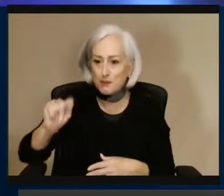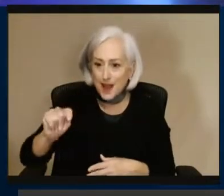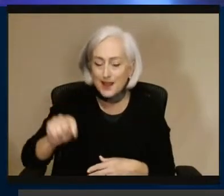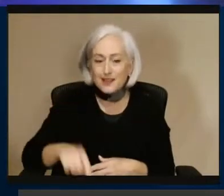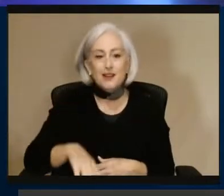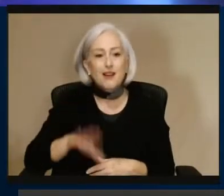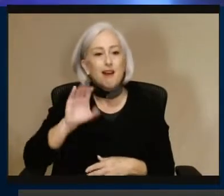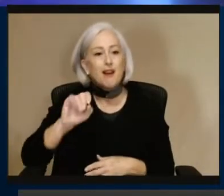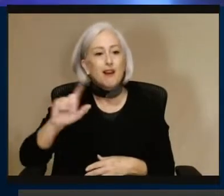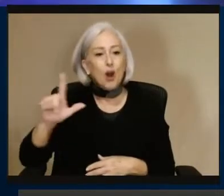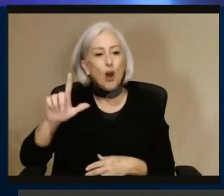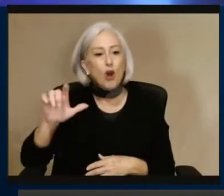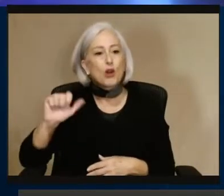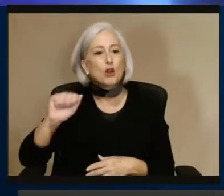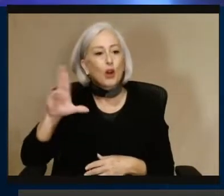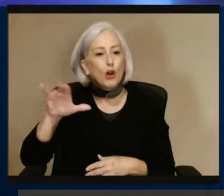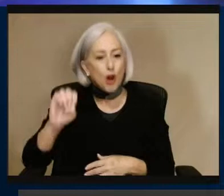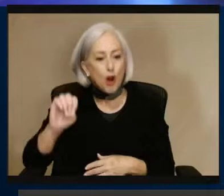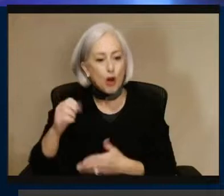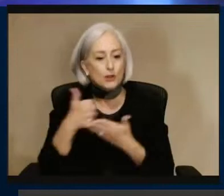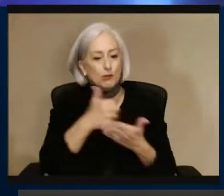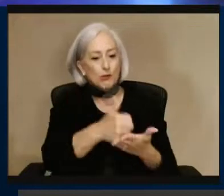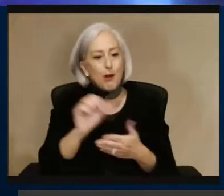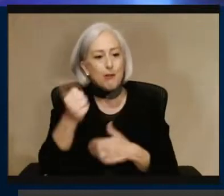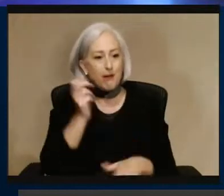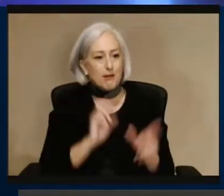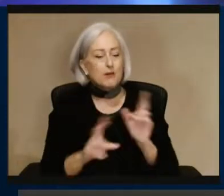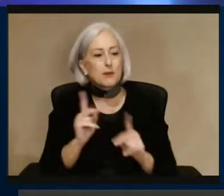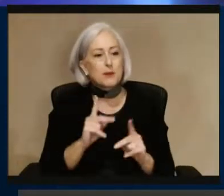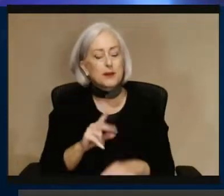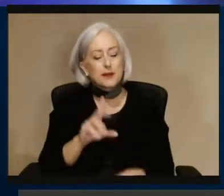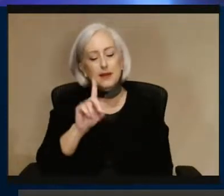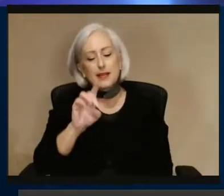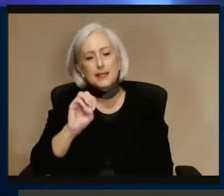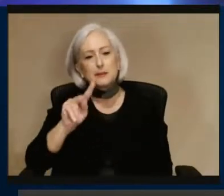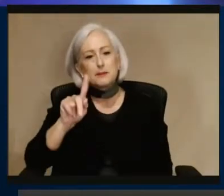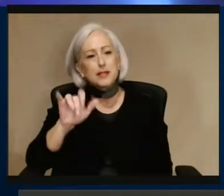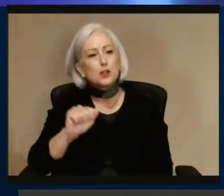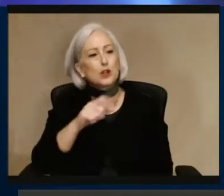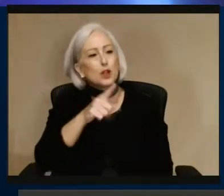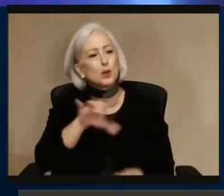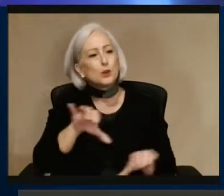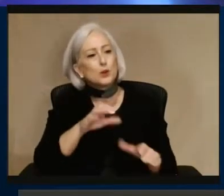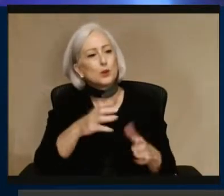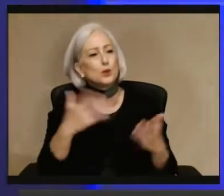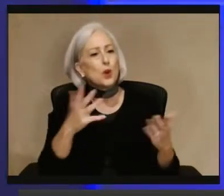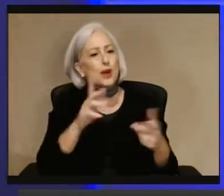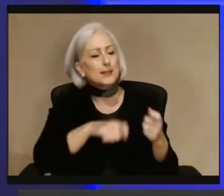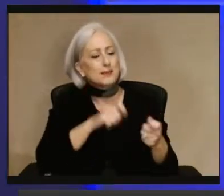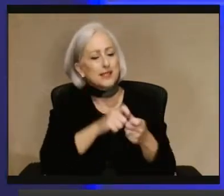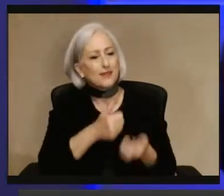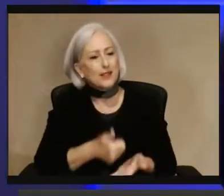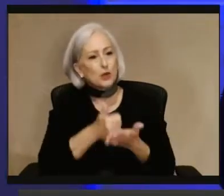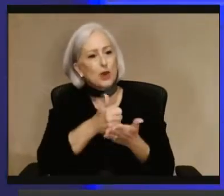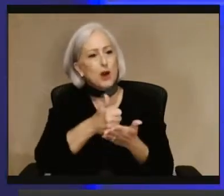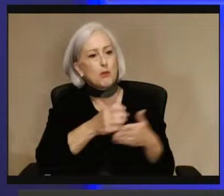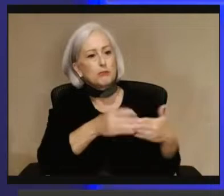help other people. So Dimitri, tell me what you do specifically to help guide patients. So